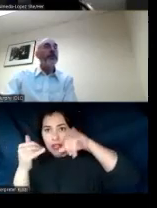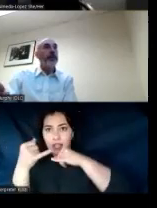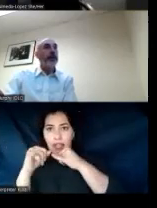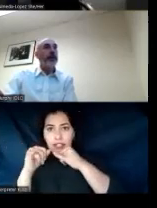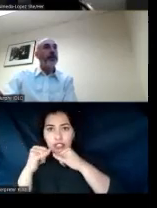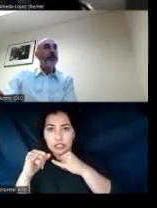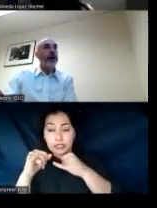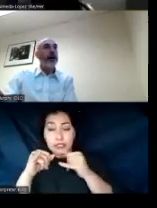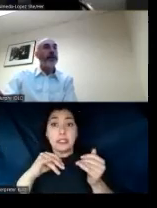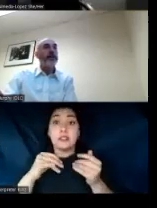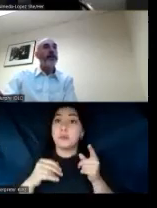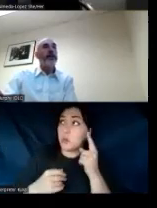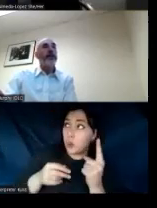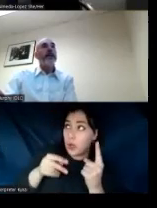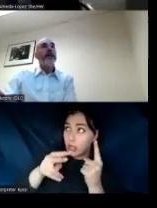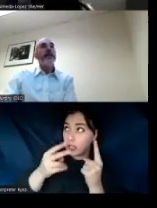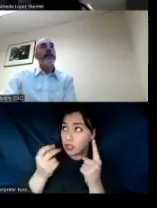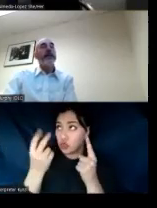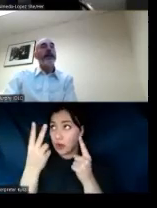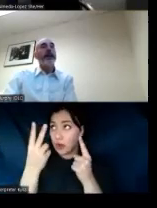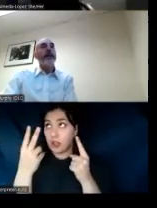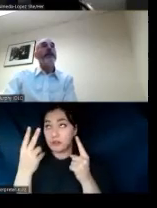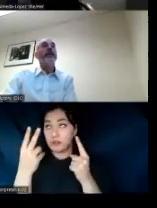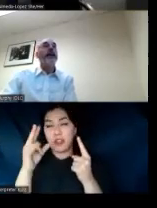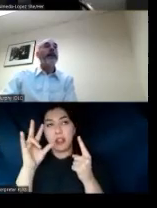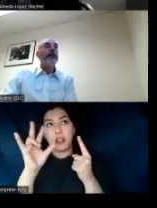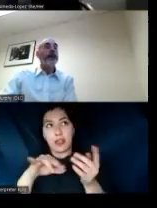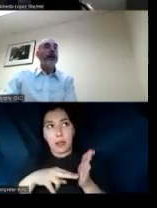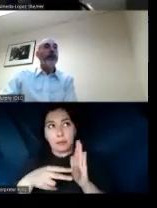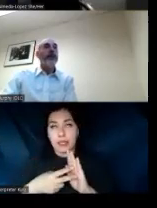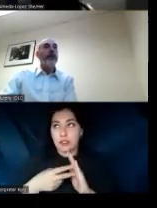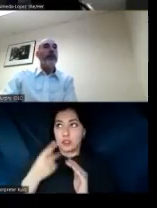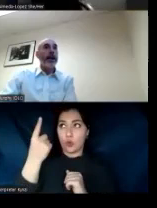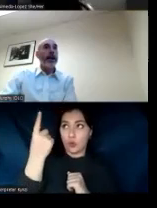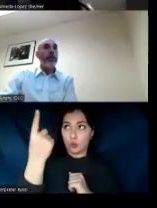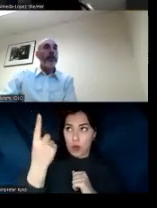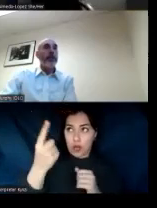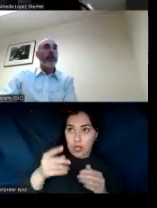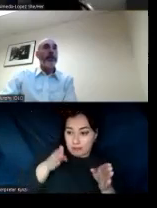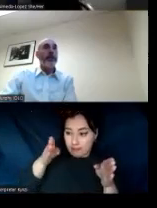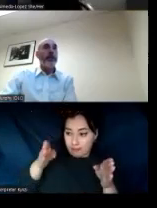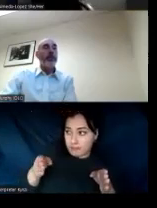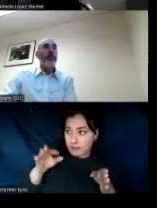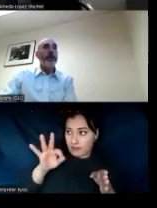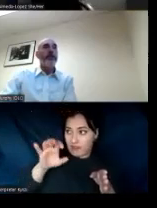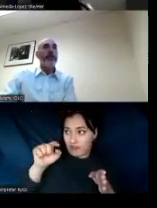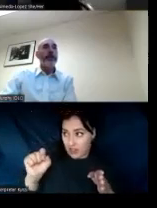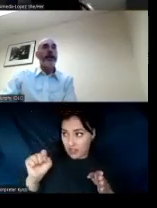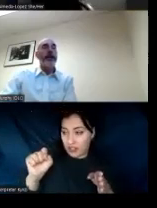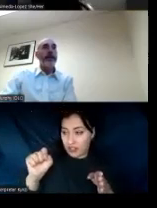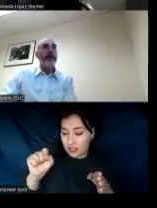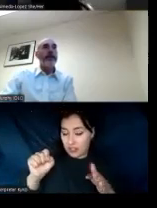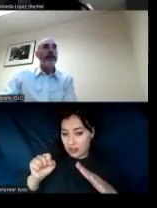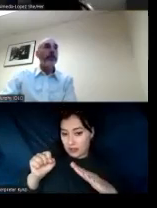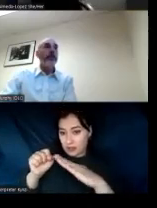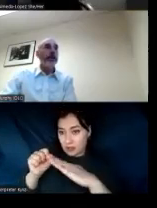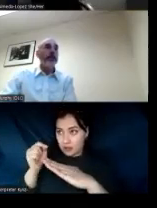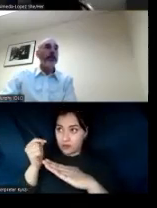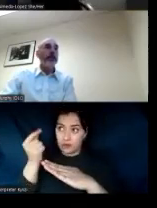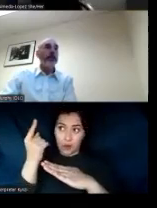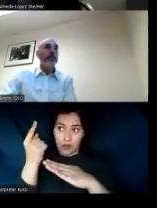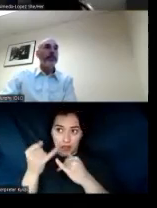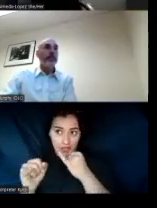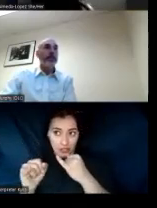foot for every inch of rise. The length of the ramp would need to be at least 3